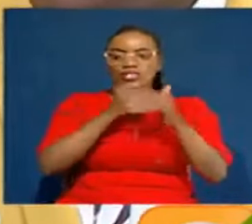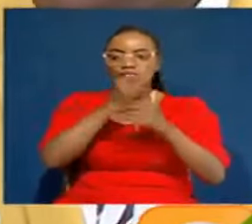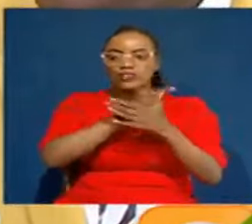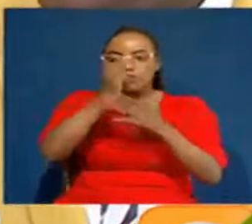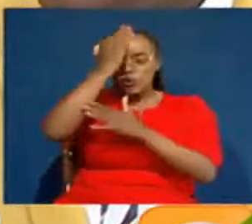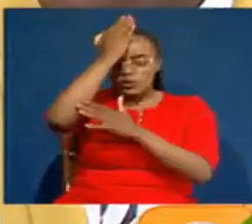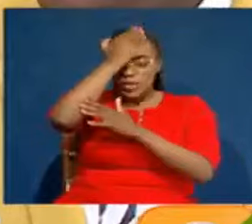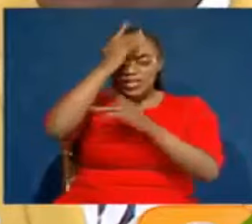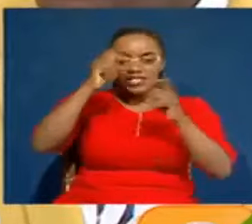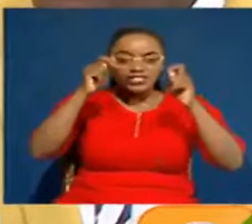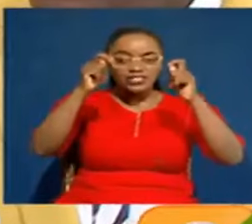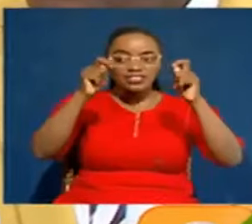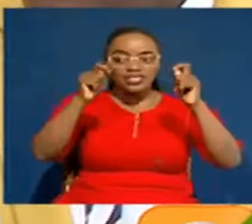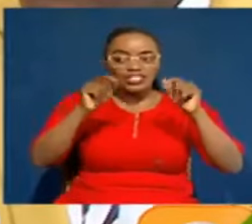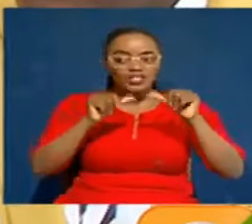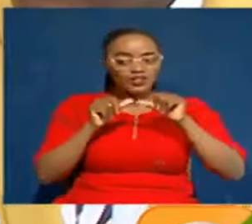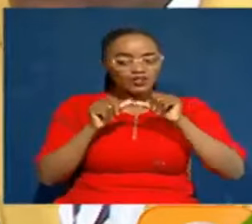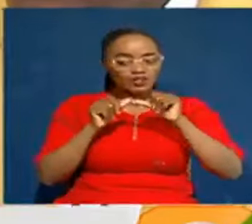still on.